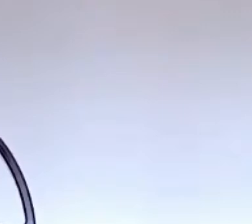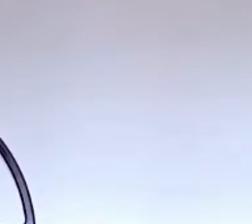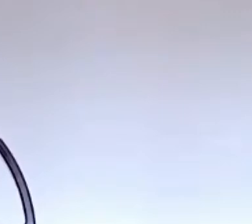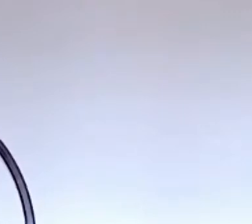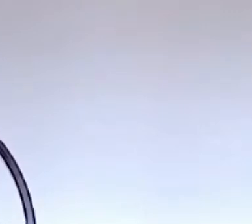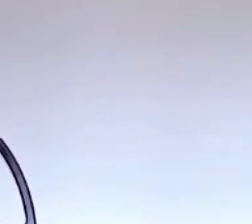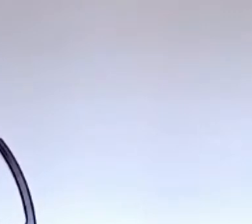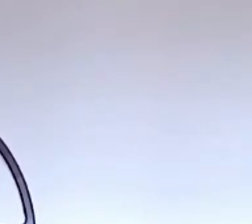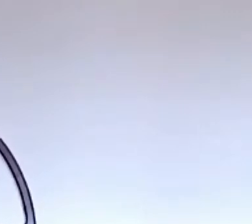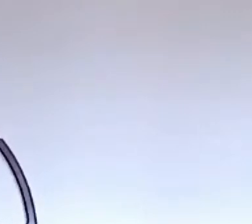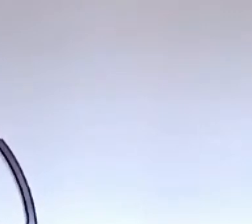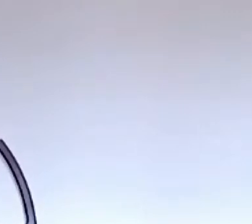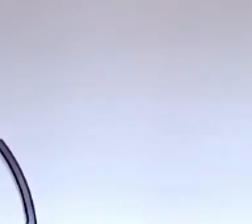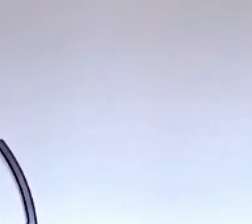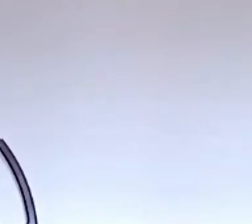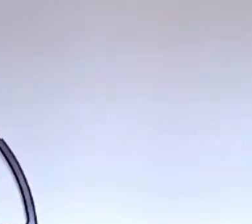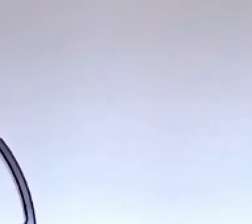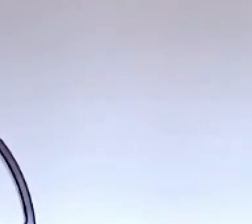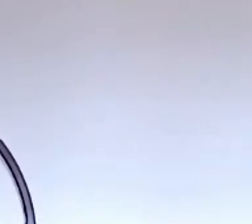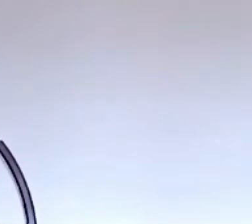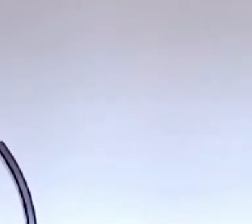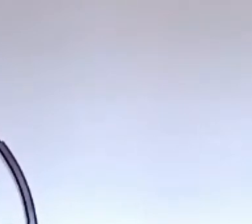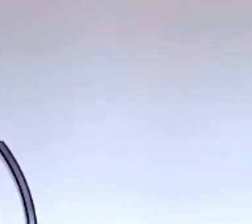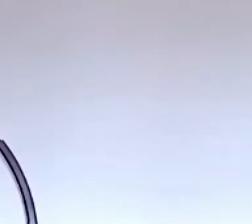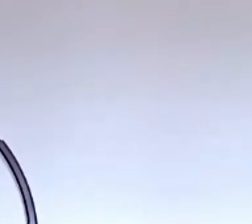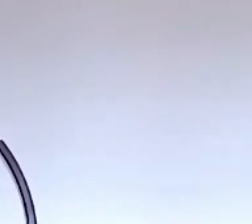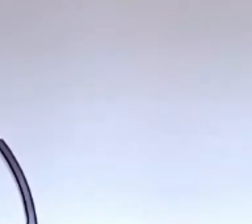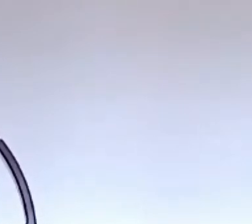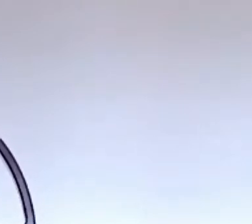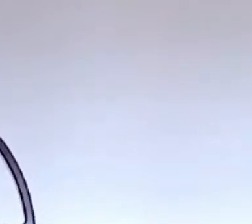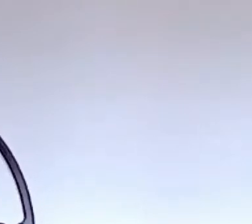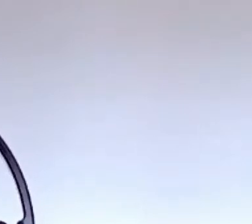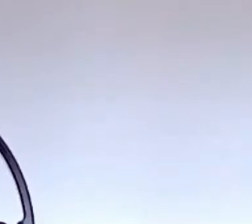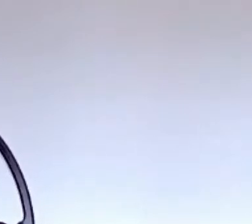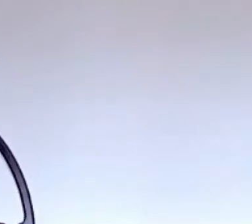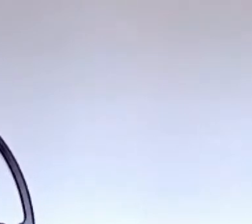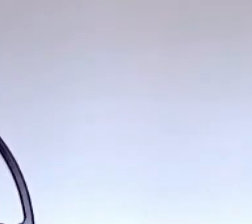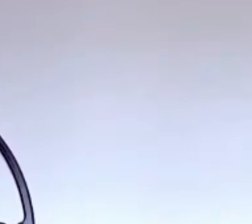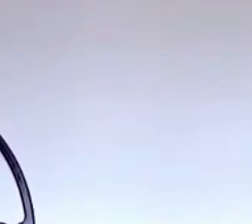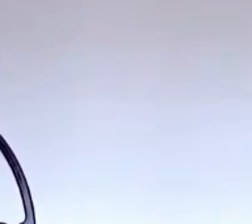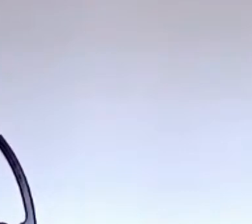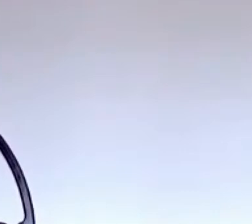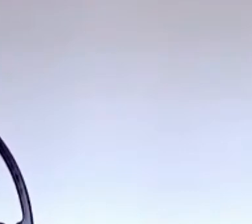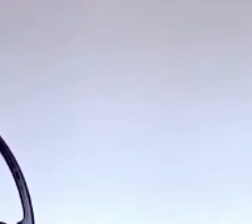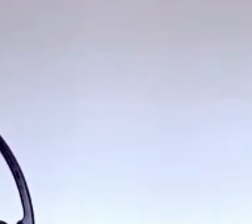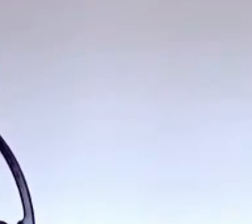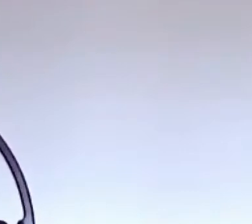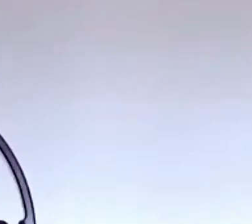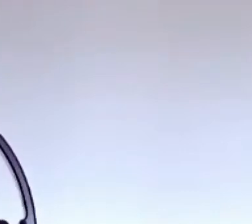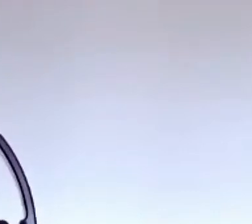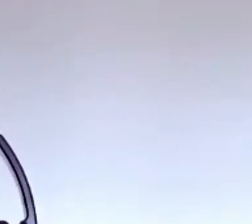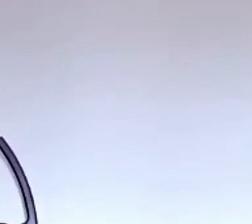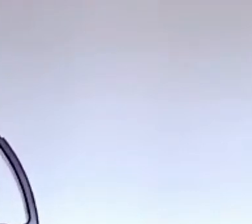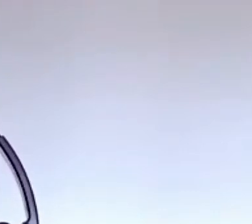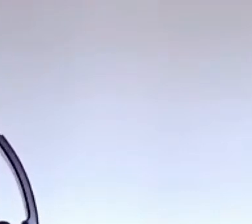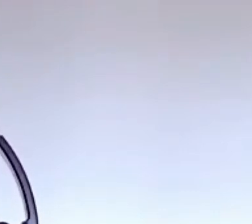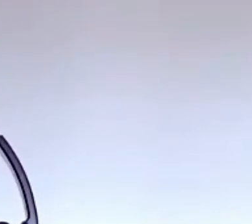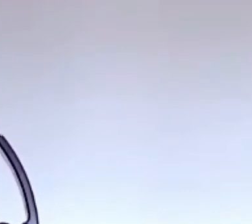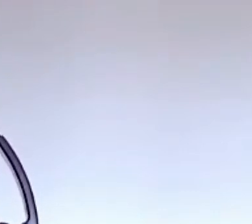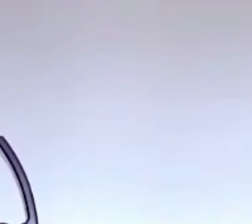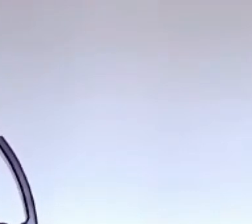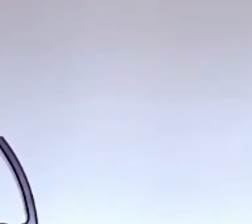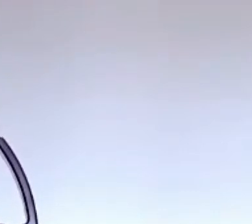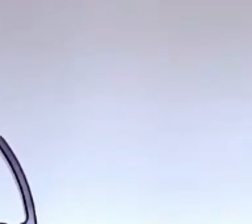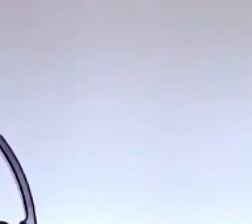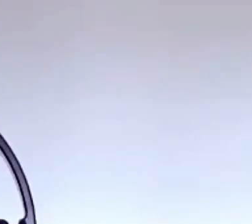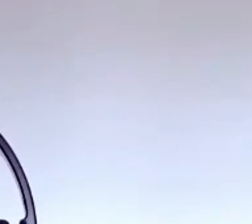transformative change that are outlined in the action plan will help all of us move forward on our journey to reconciliation in a